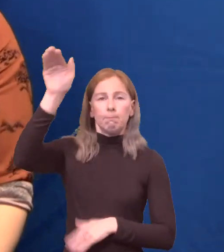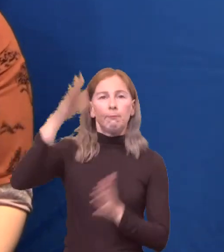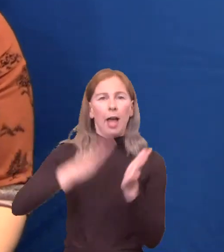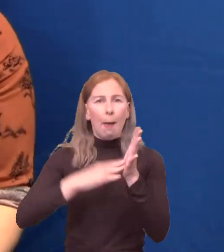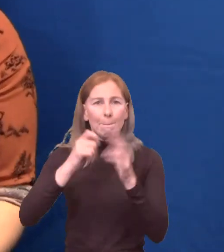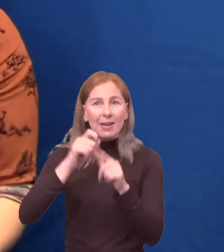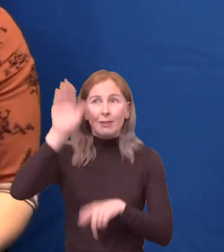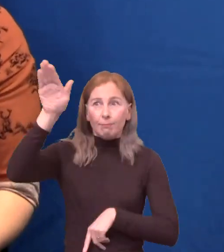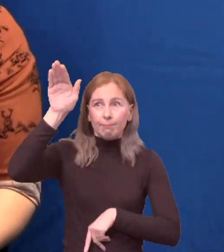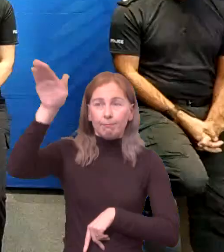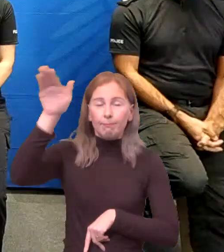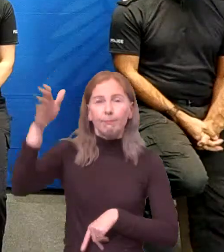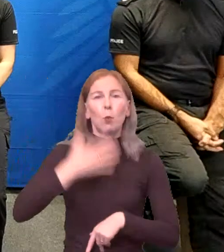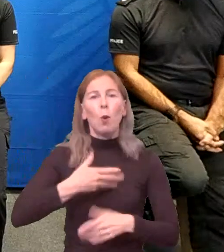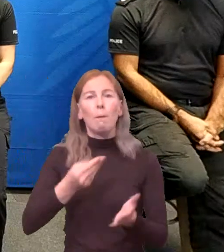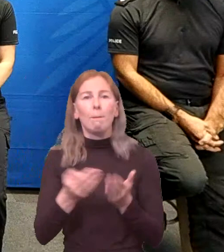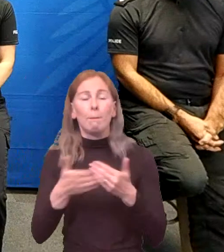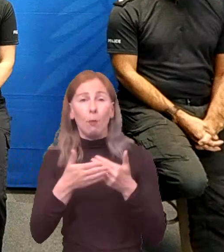us, I'm afraid.